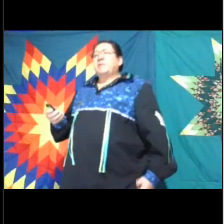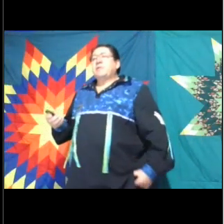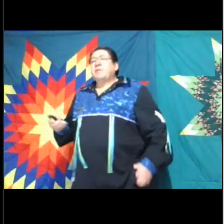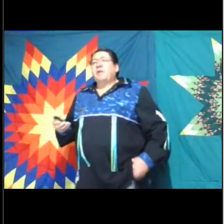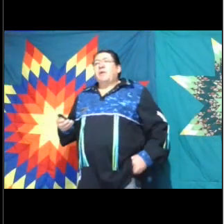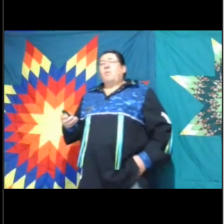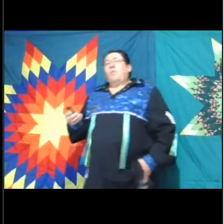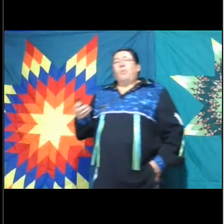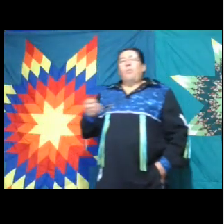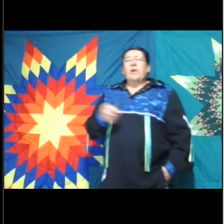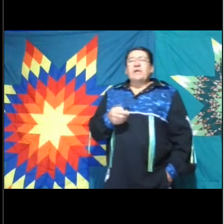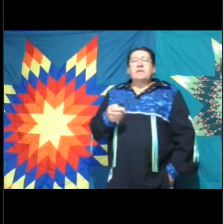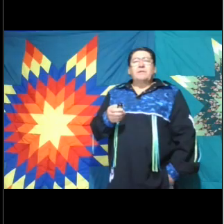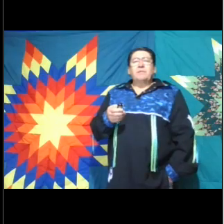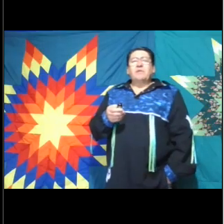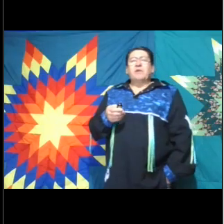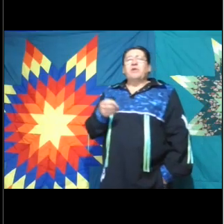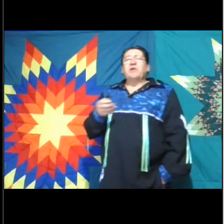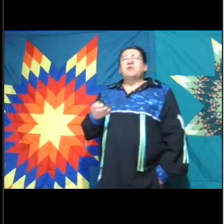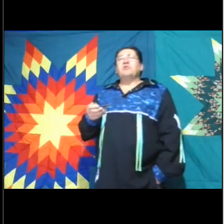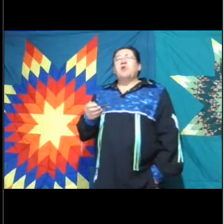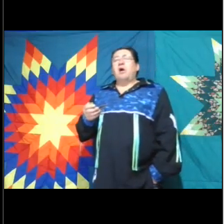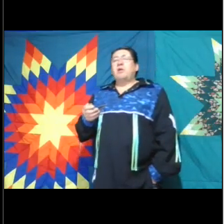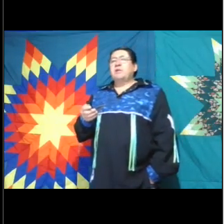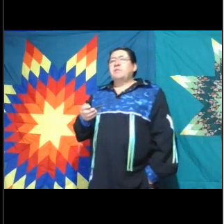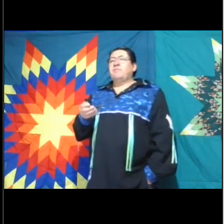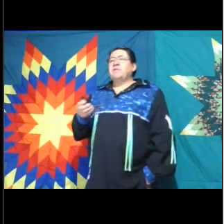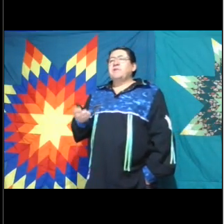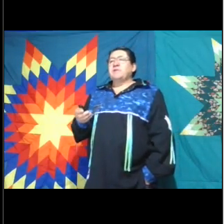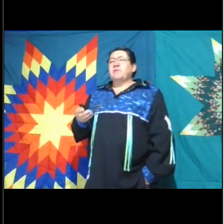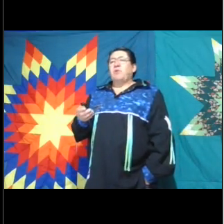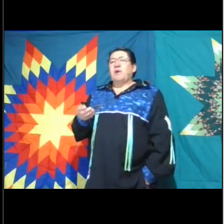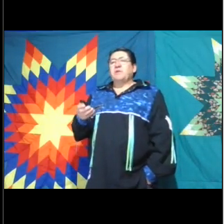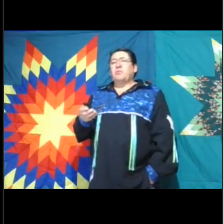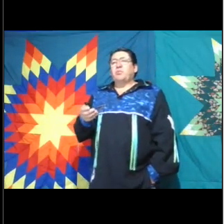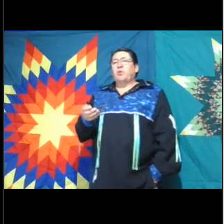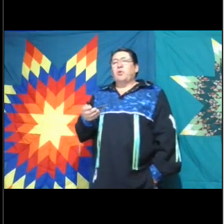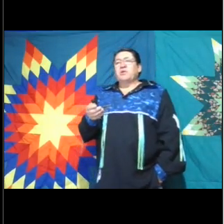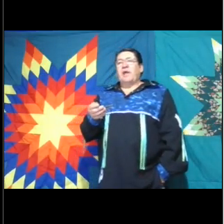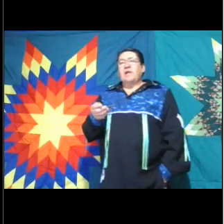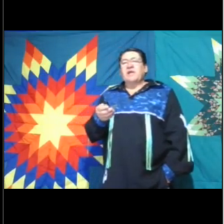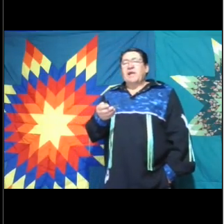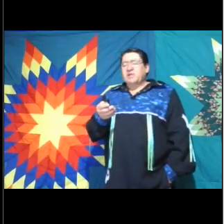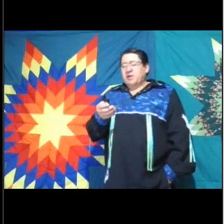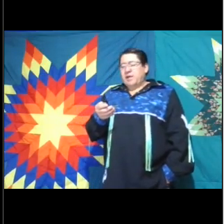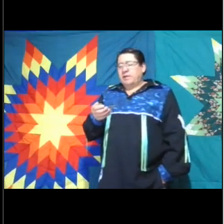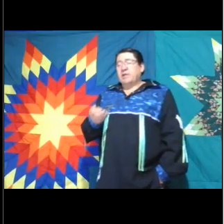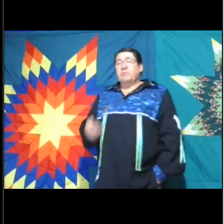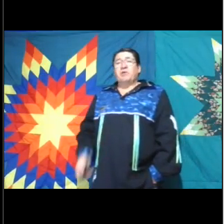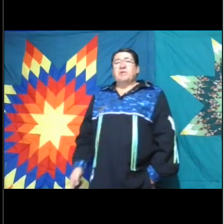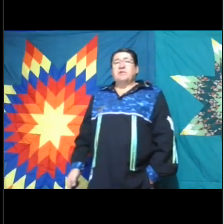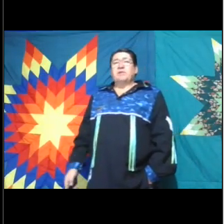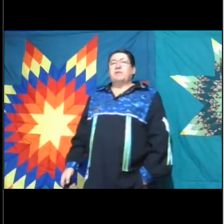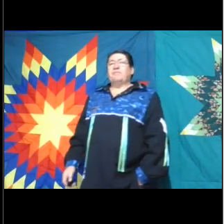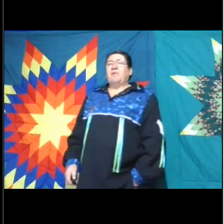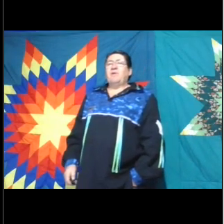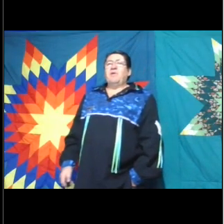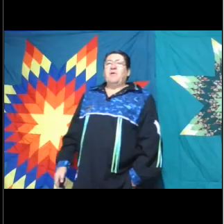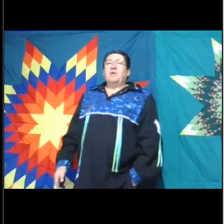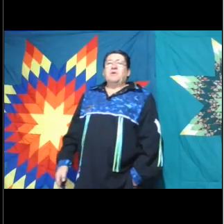So what is the traditional knowledge versus the Western approach to education and